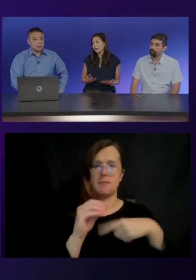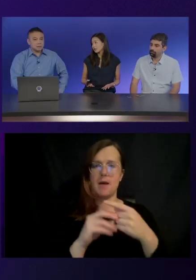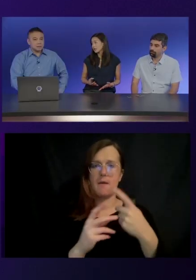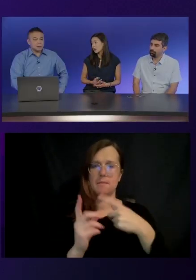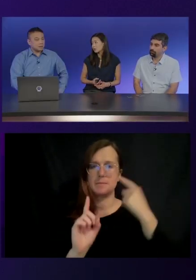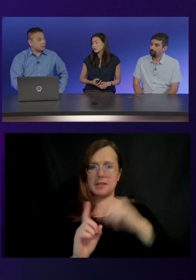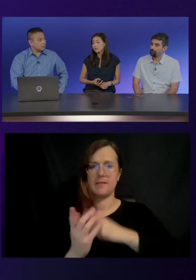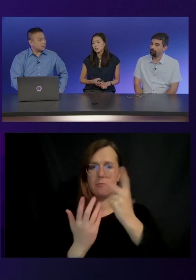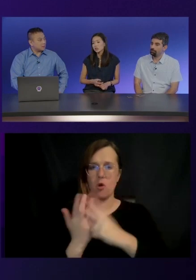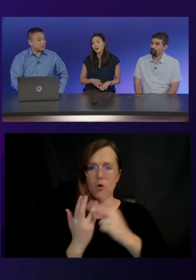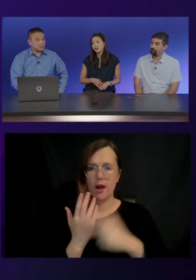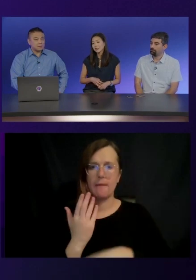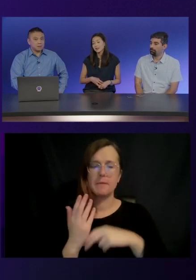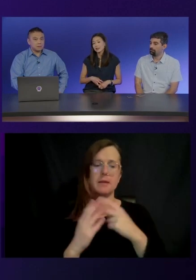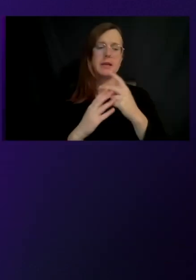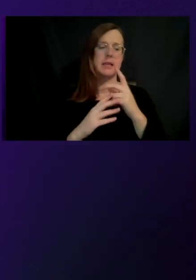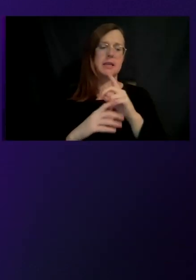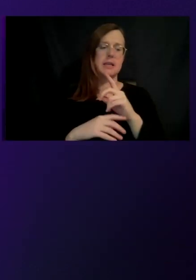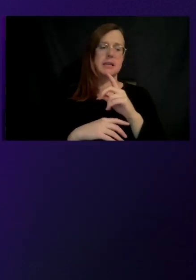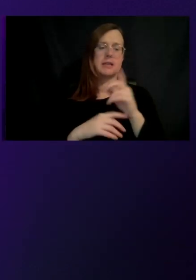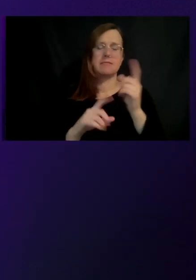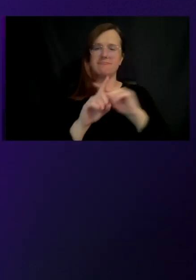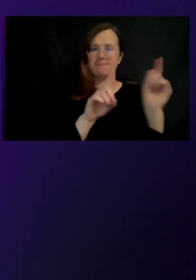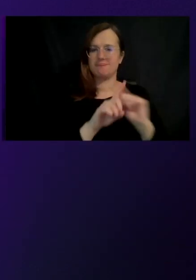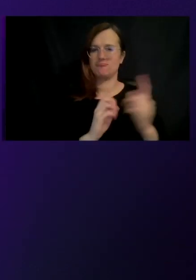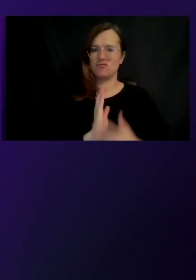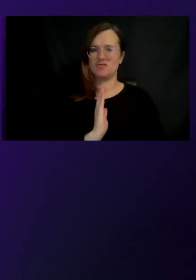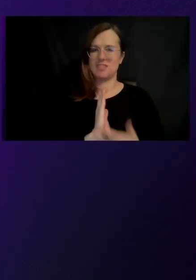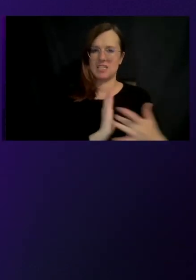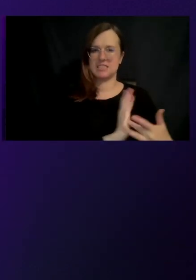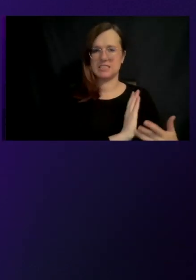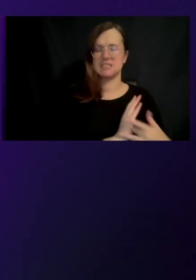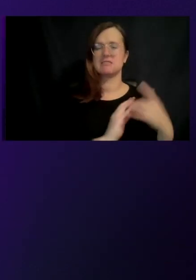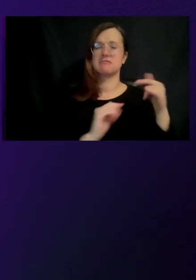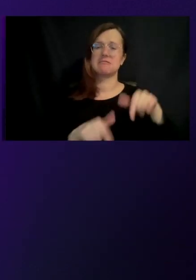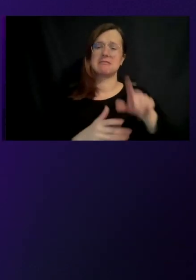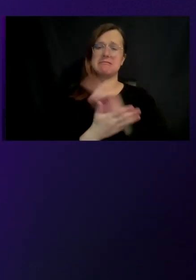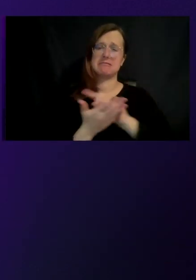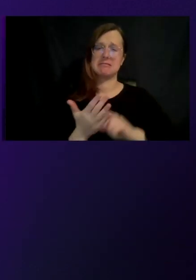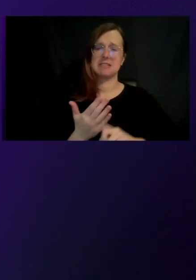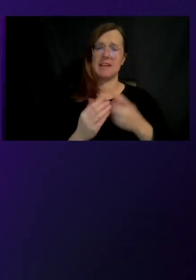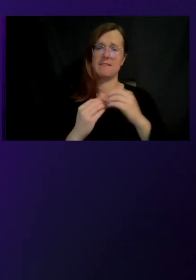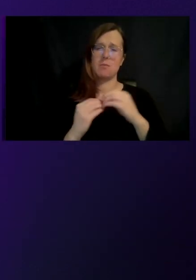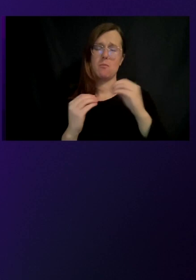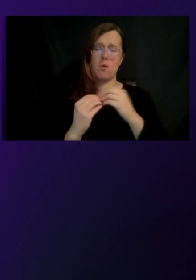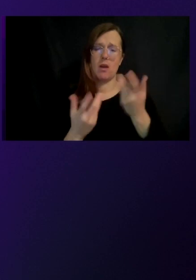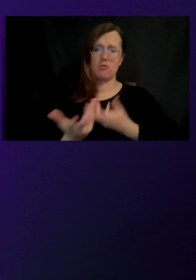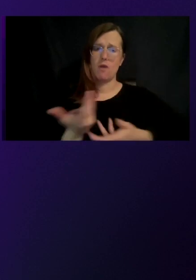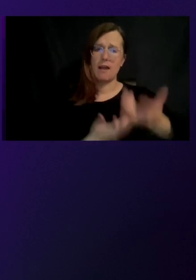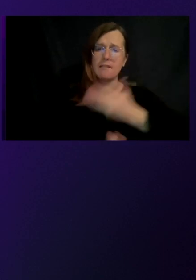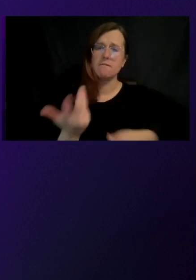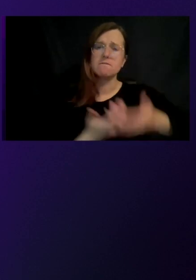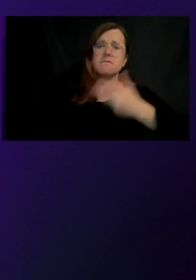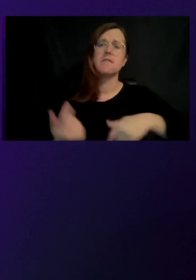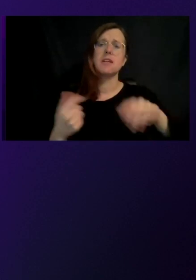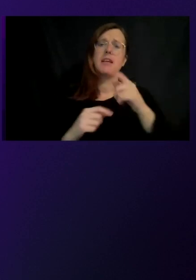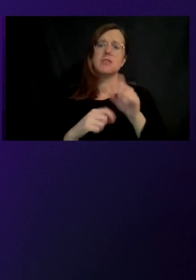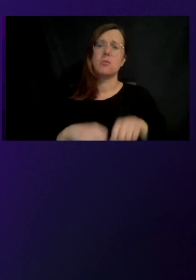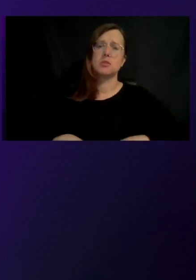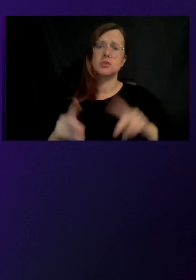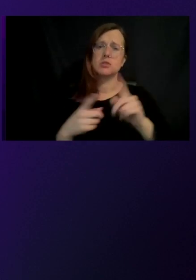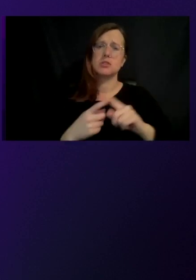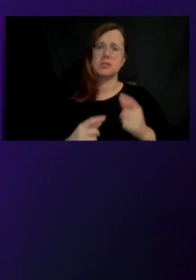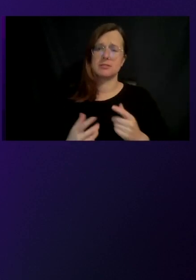considerations, and testing and optimization techniques. So this is designed to be interactive, and it's an opportunity to engage live with Graviton